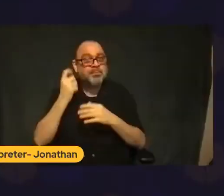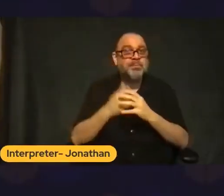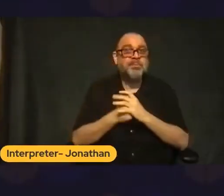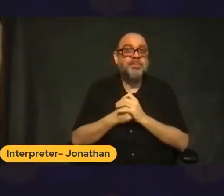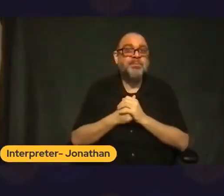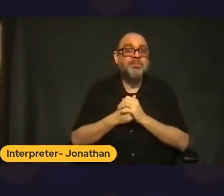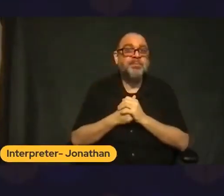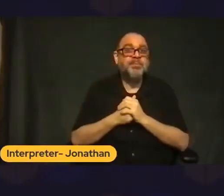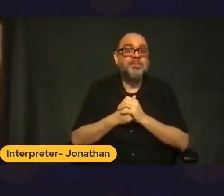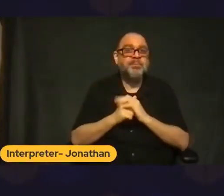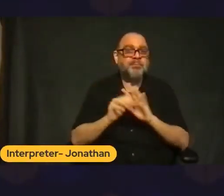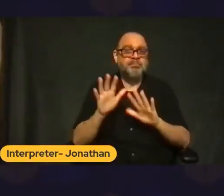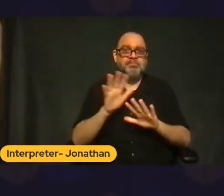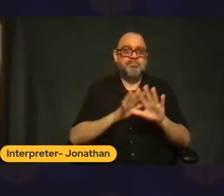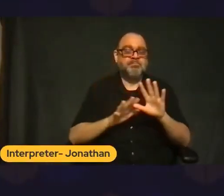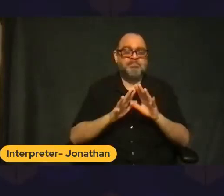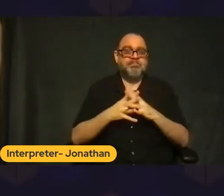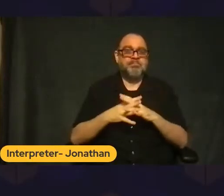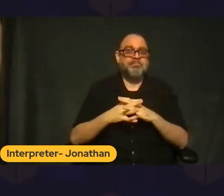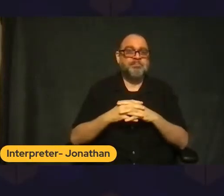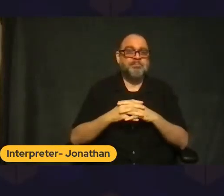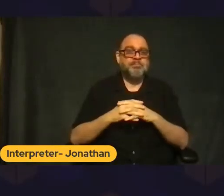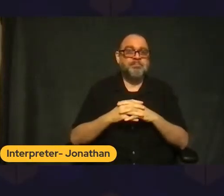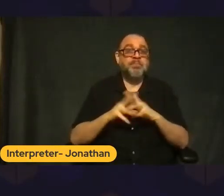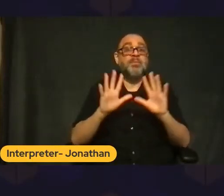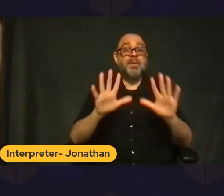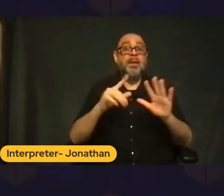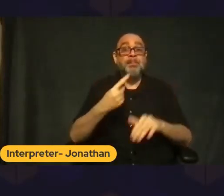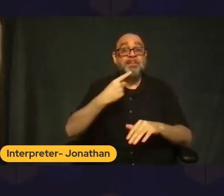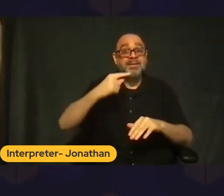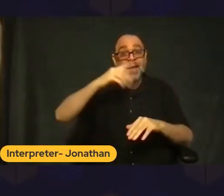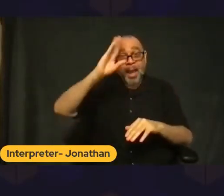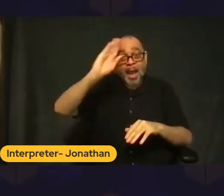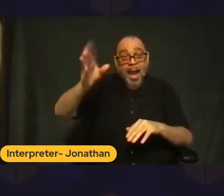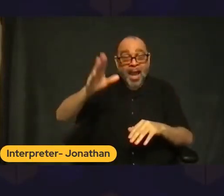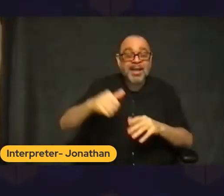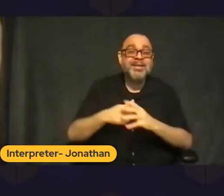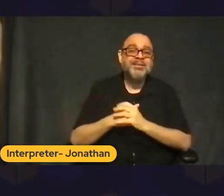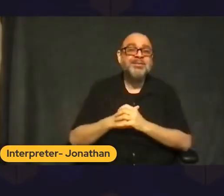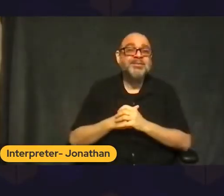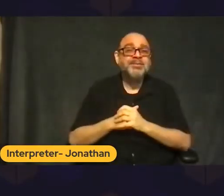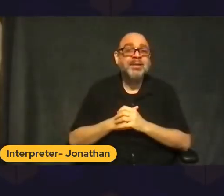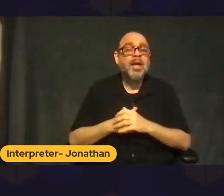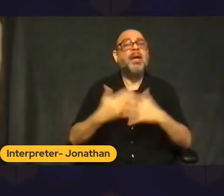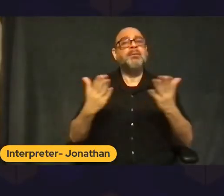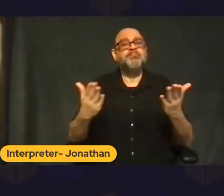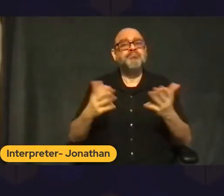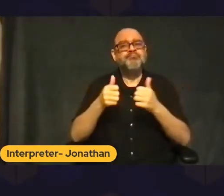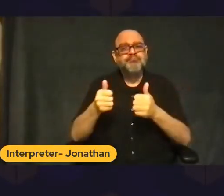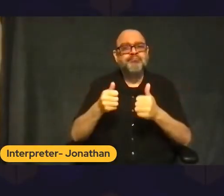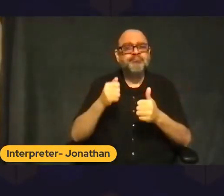Let me say hi. By the way, Jonathan, thank you so